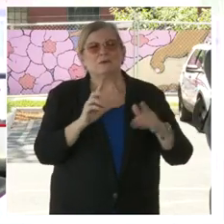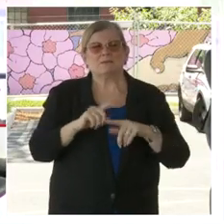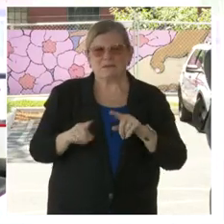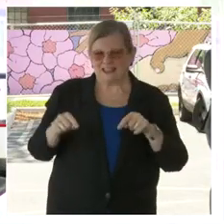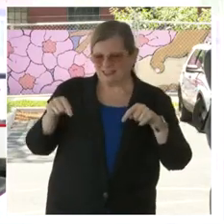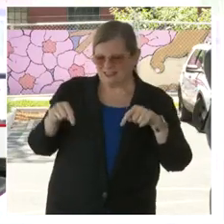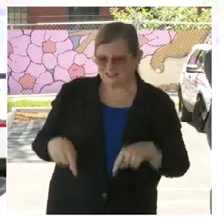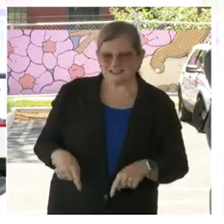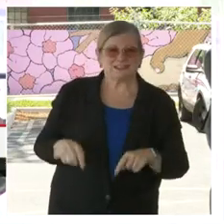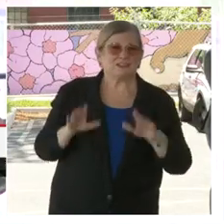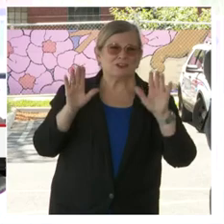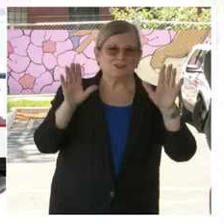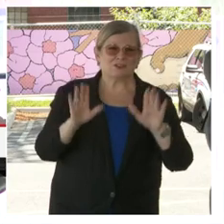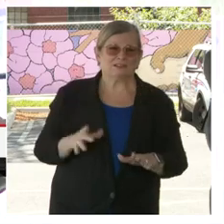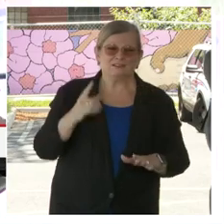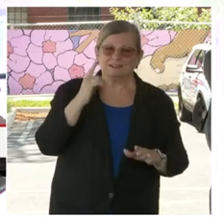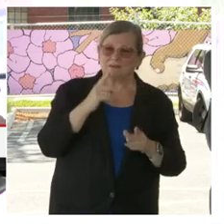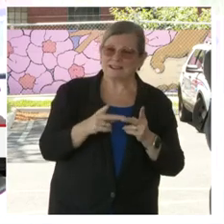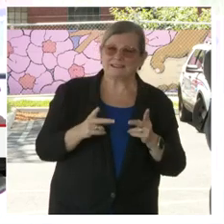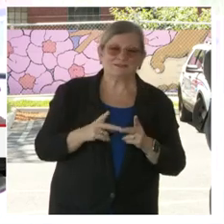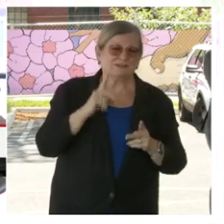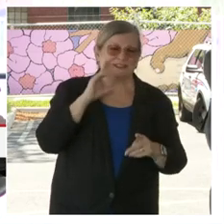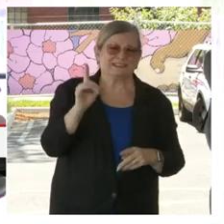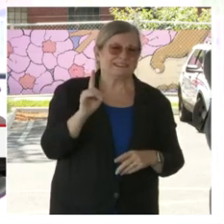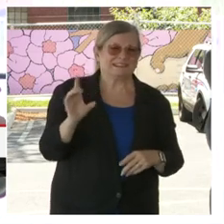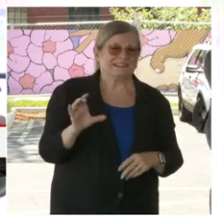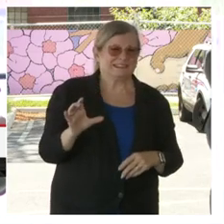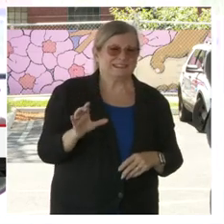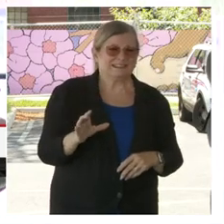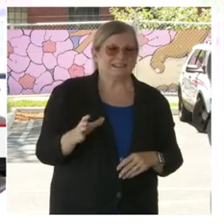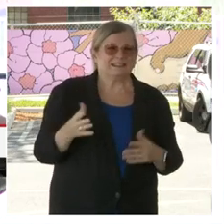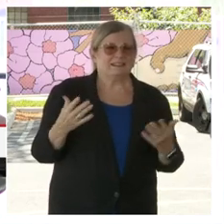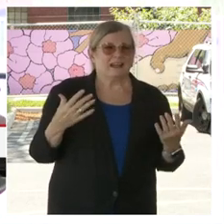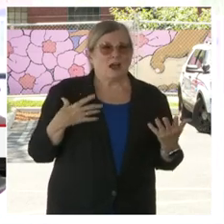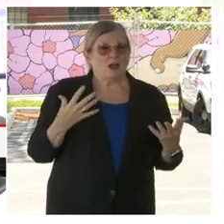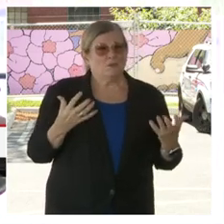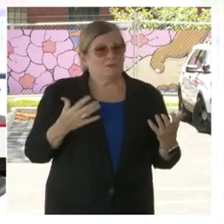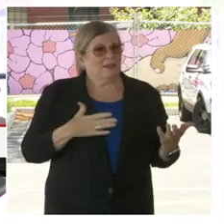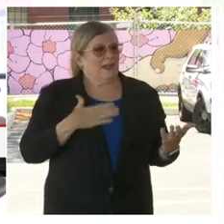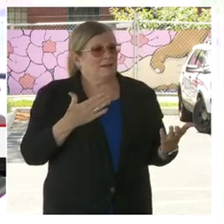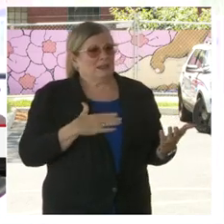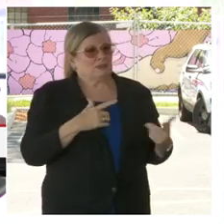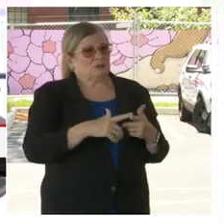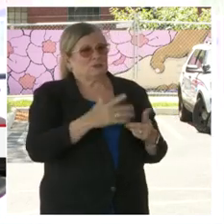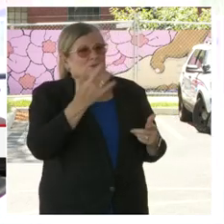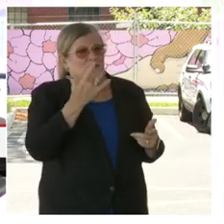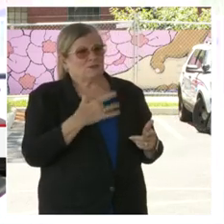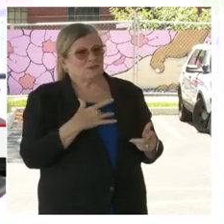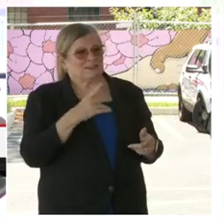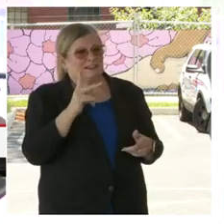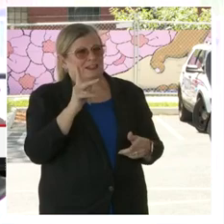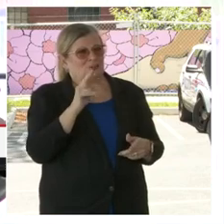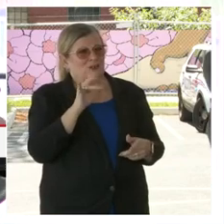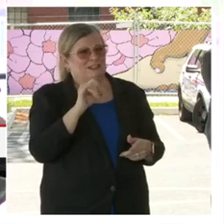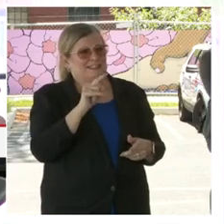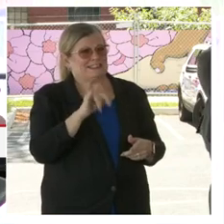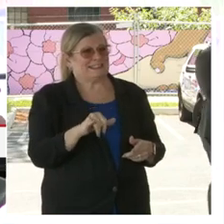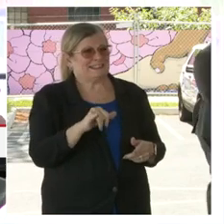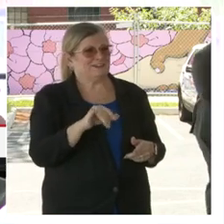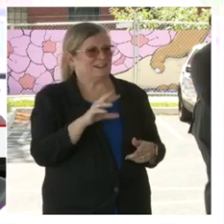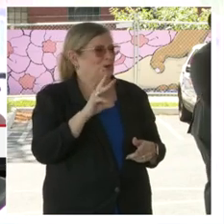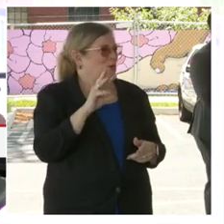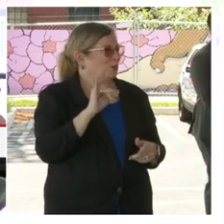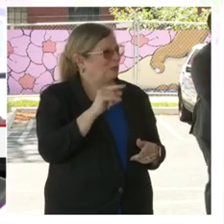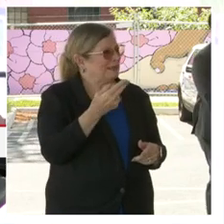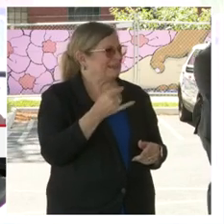to pause for a moment by giving a special happy birthday to Miss Christy Whitfield from